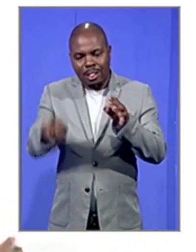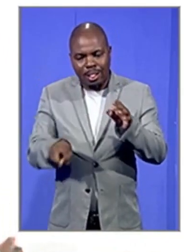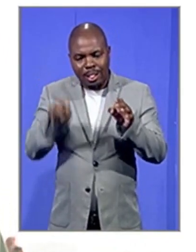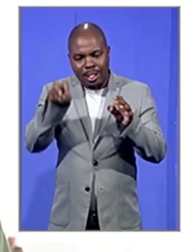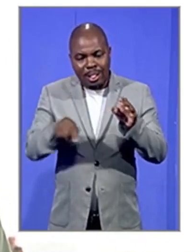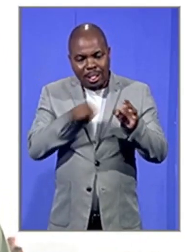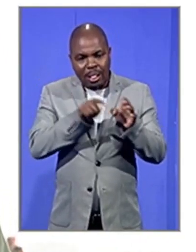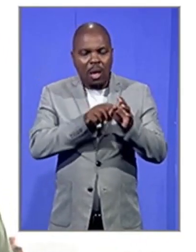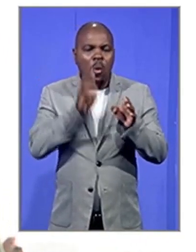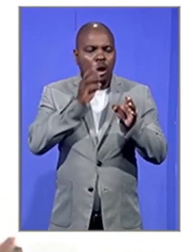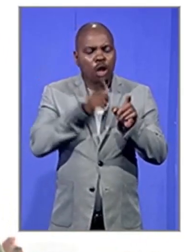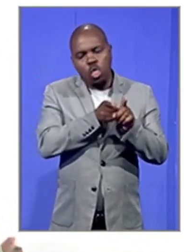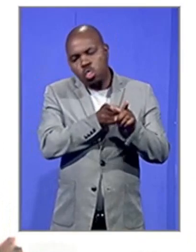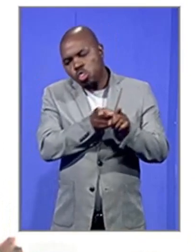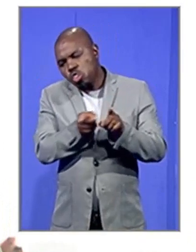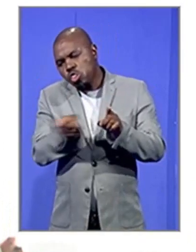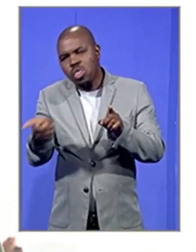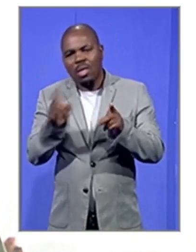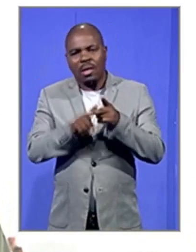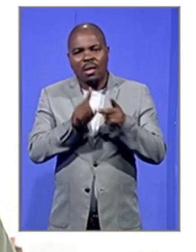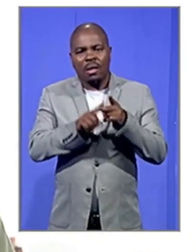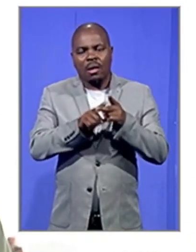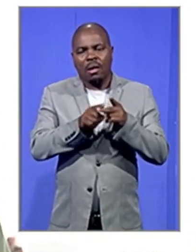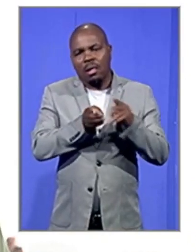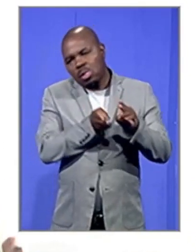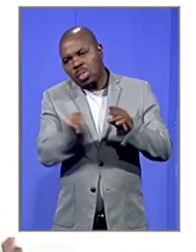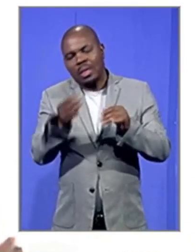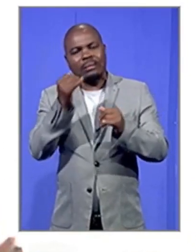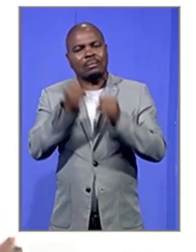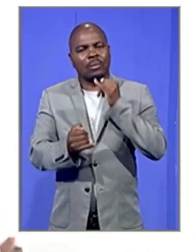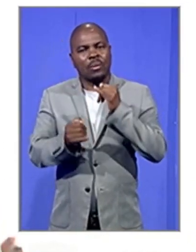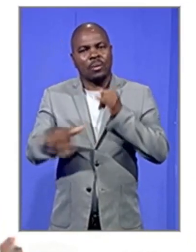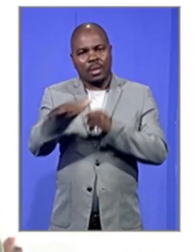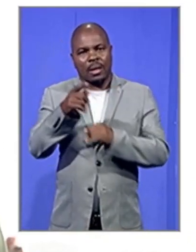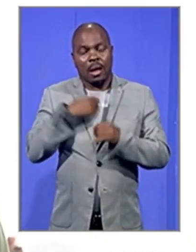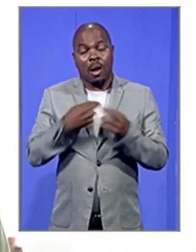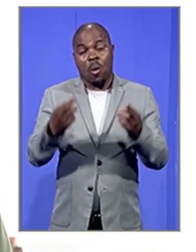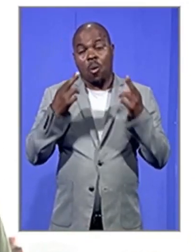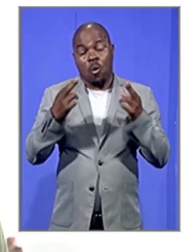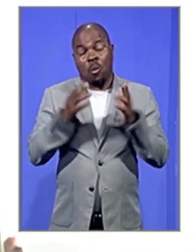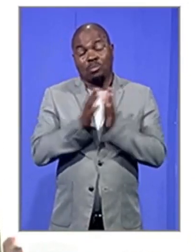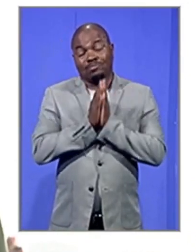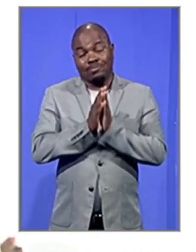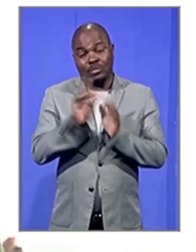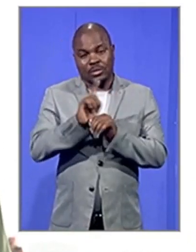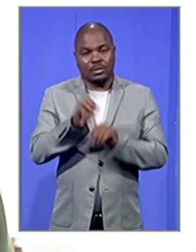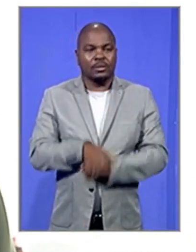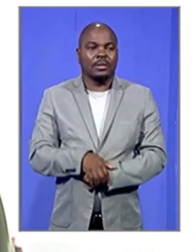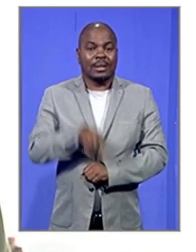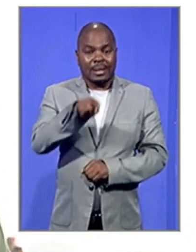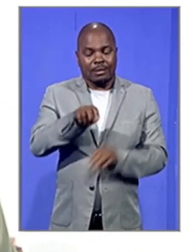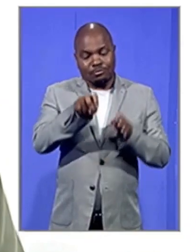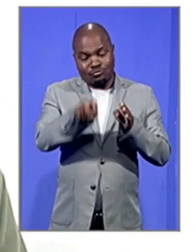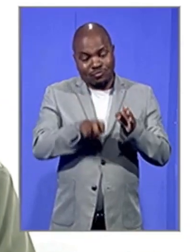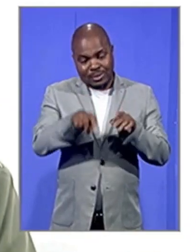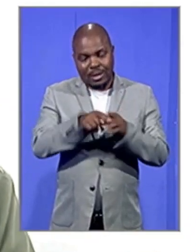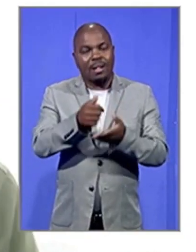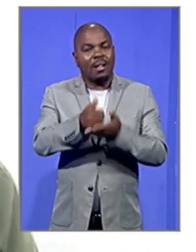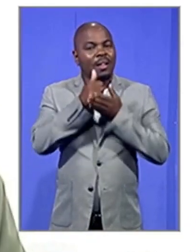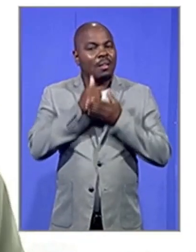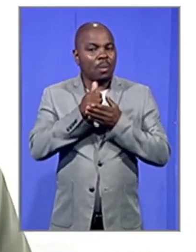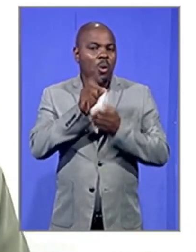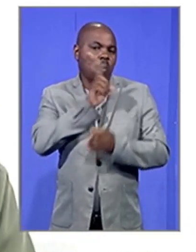which is diverting the water now to flow the opposite direction, and we are hoping and praying that that trench assist us so that